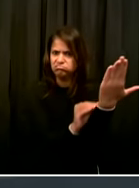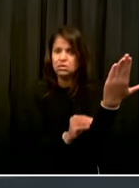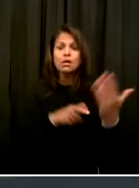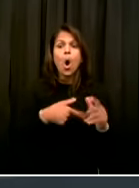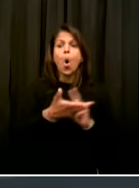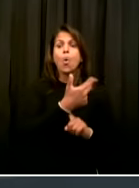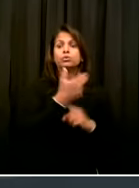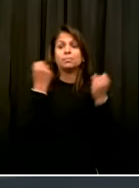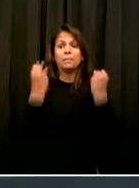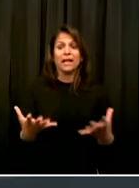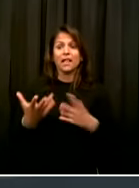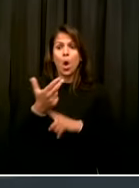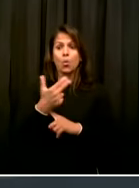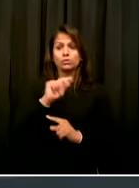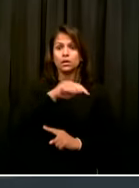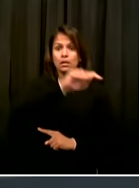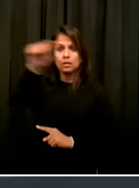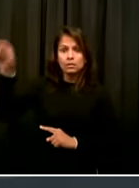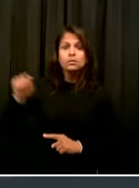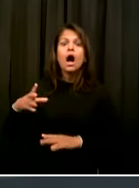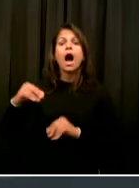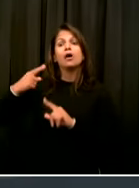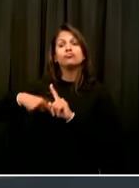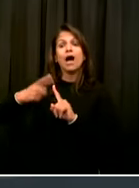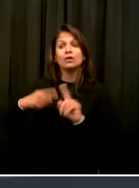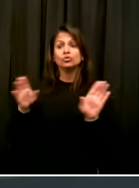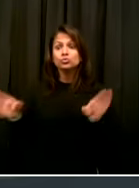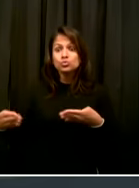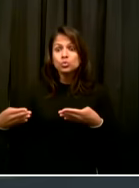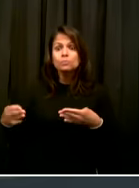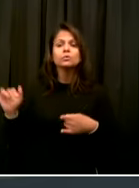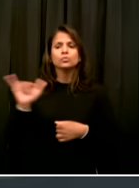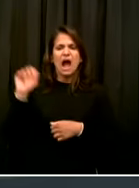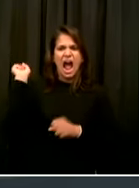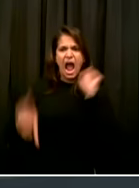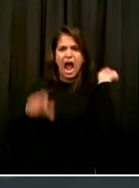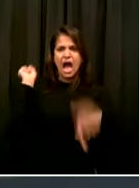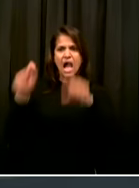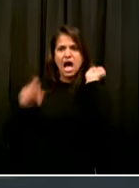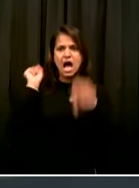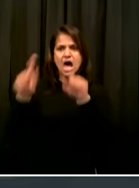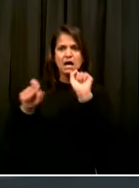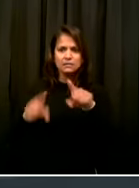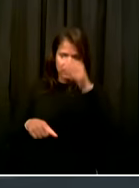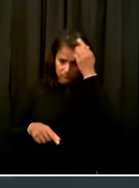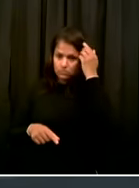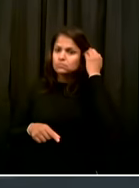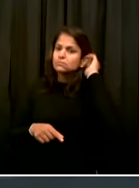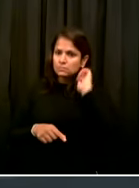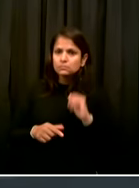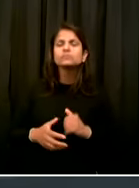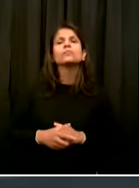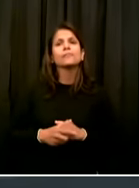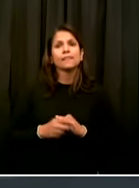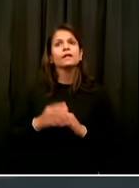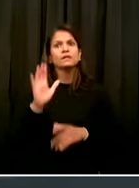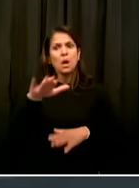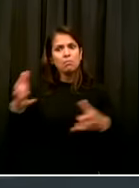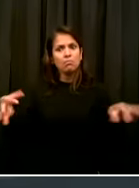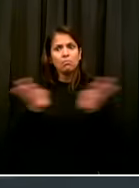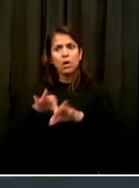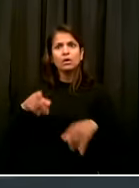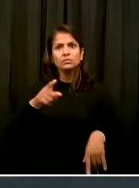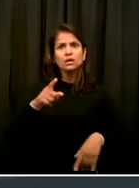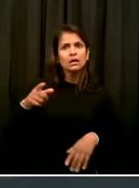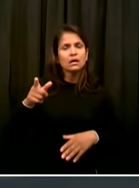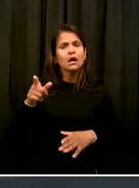it. We have the right tool to confront it, which is the quarantine, but now people have to take that seriously. So this executive order would be